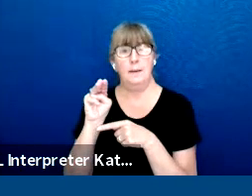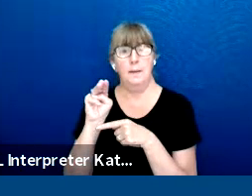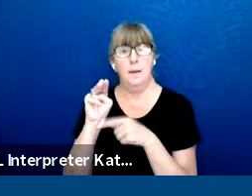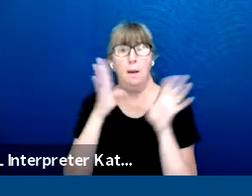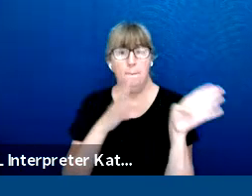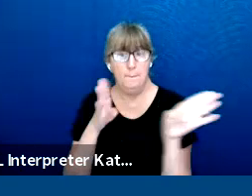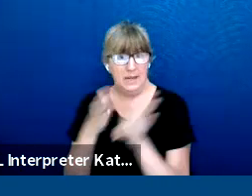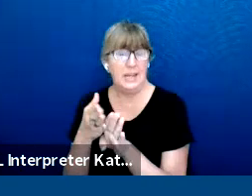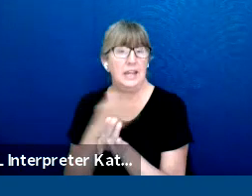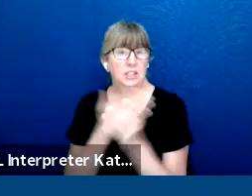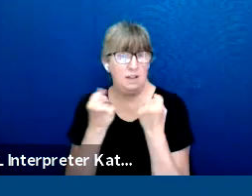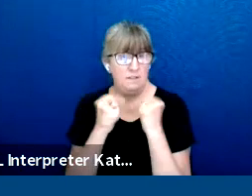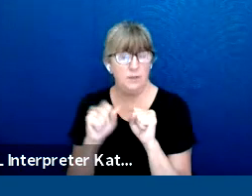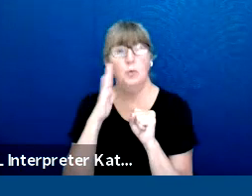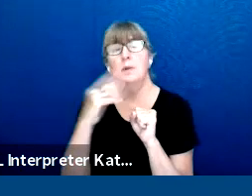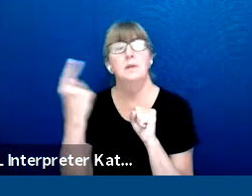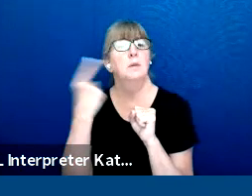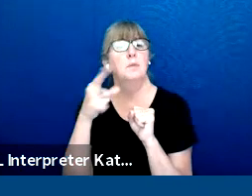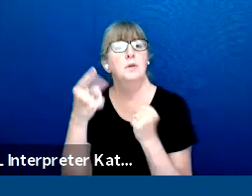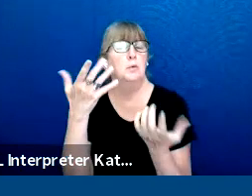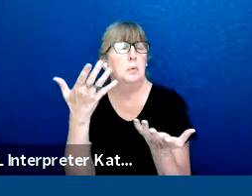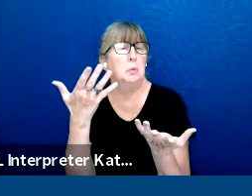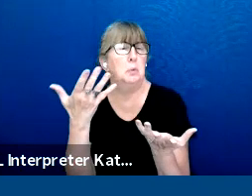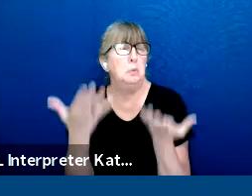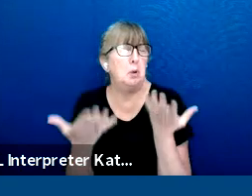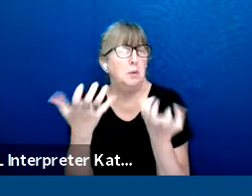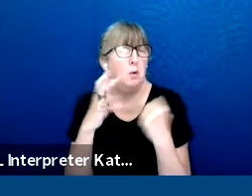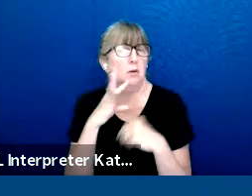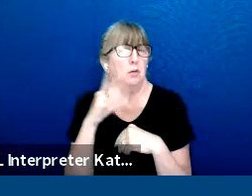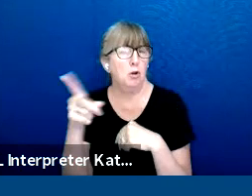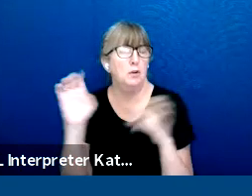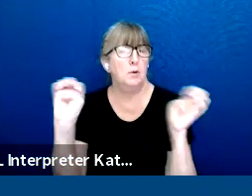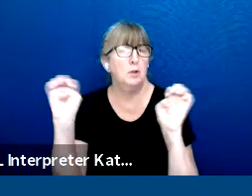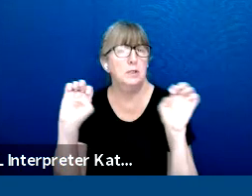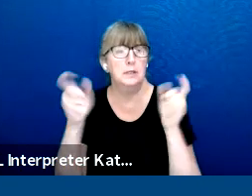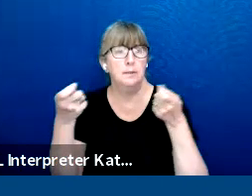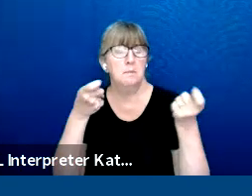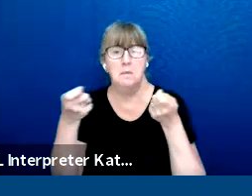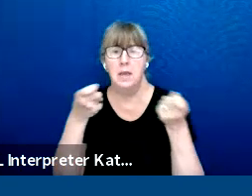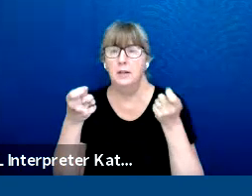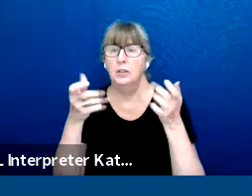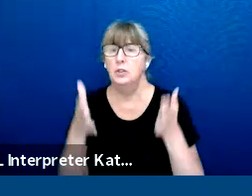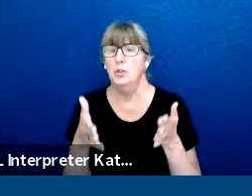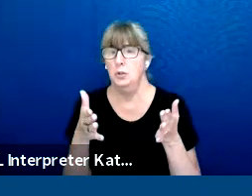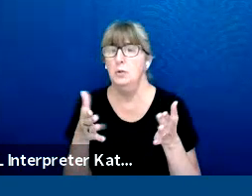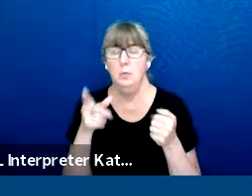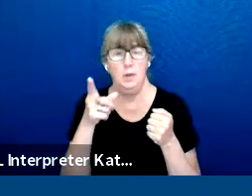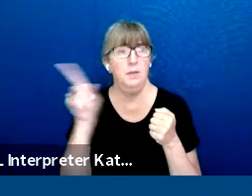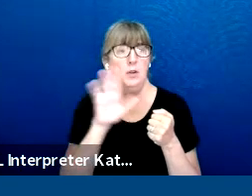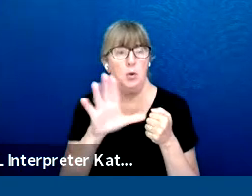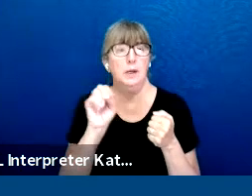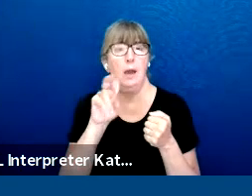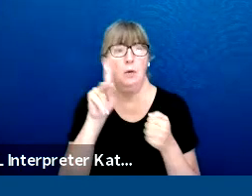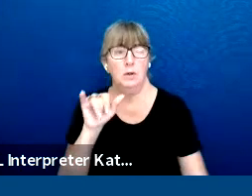So this would be something you'd probably want to talk to the emergency management or manager with in the county.